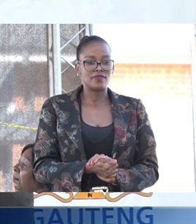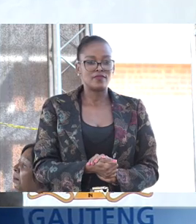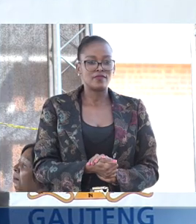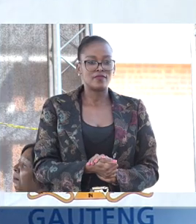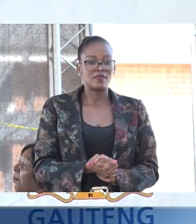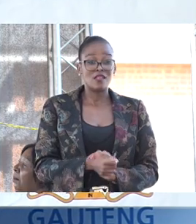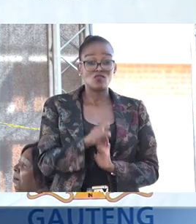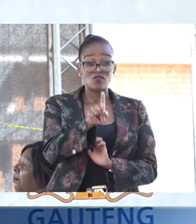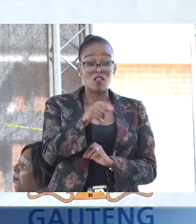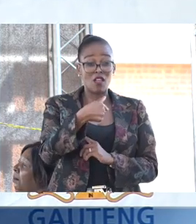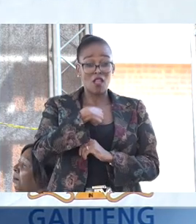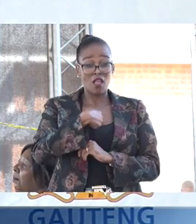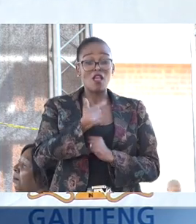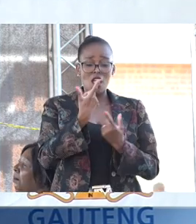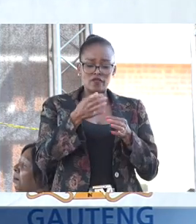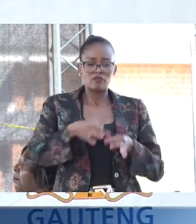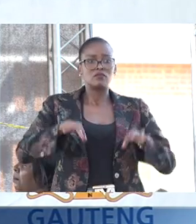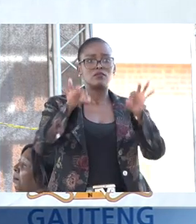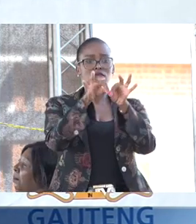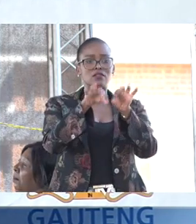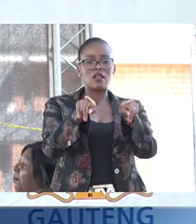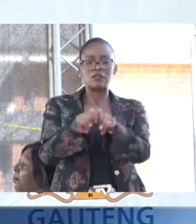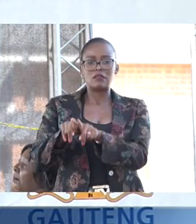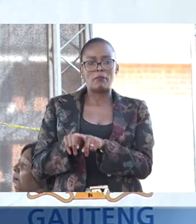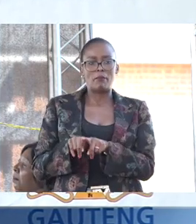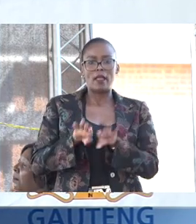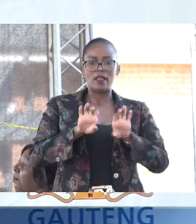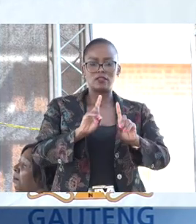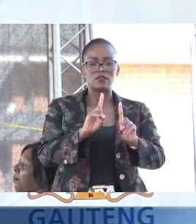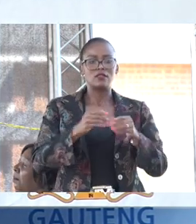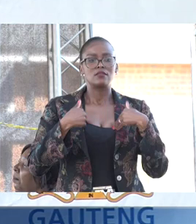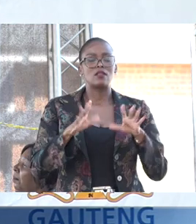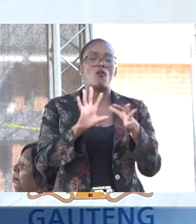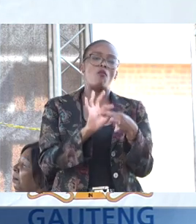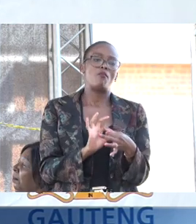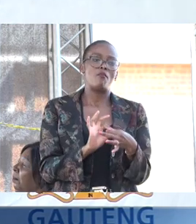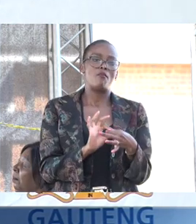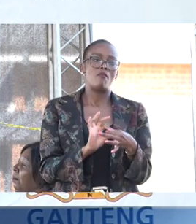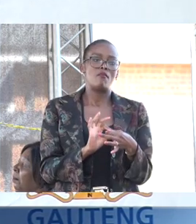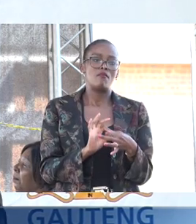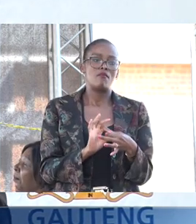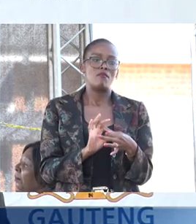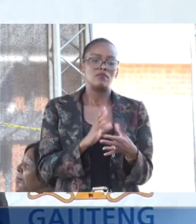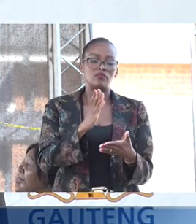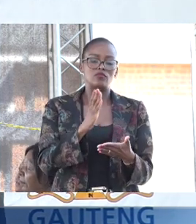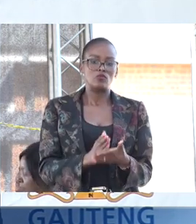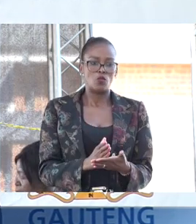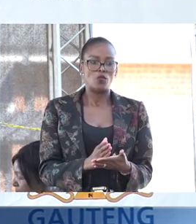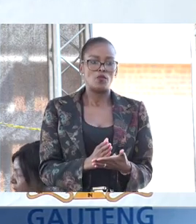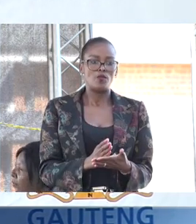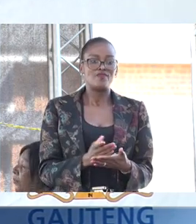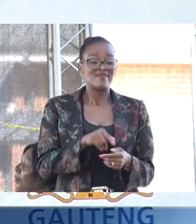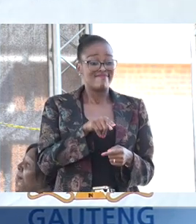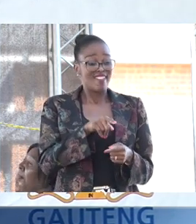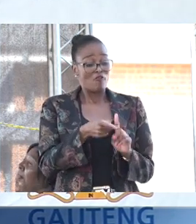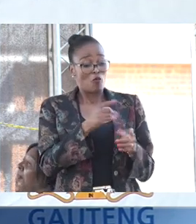You and I have the same value. Education starts at home. Therefore," he further says, "it's at